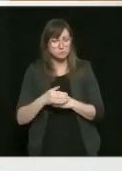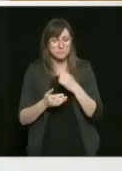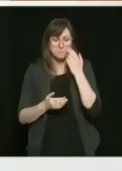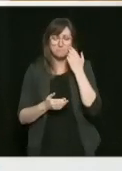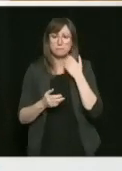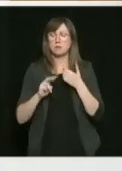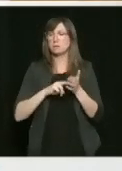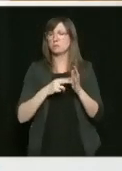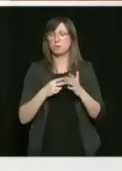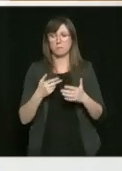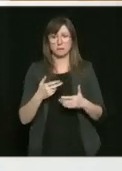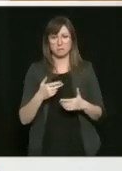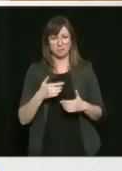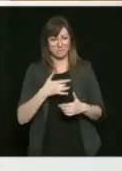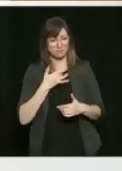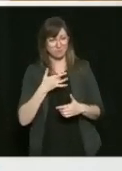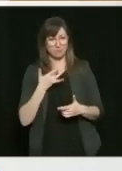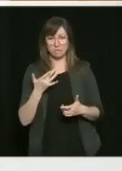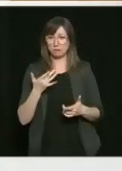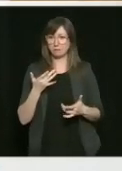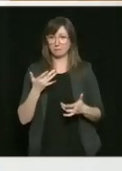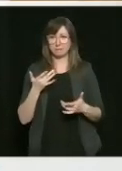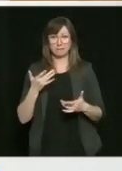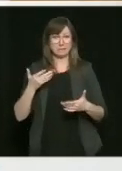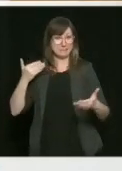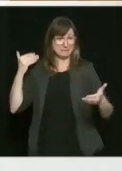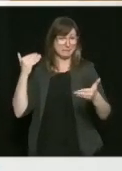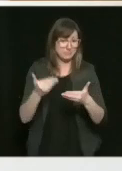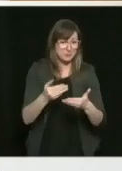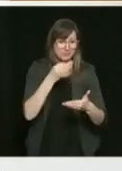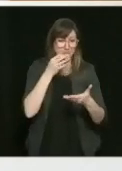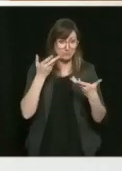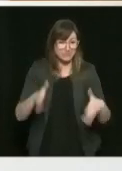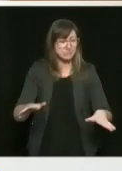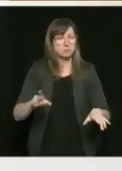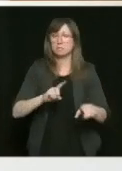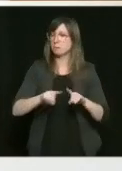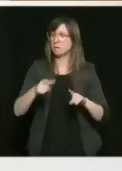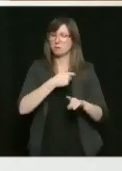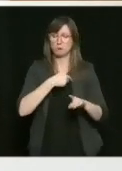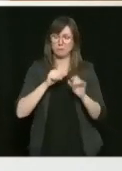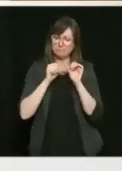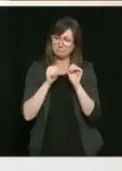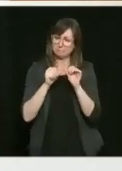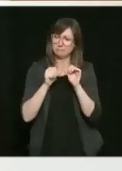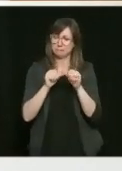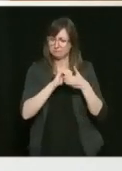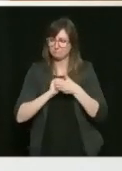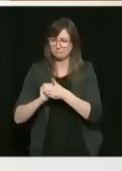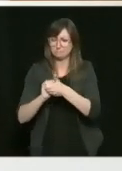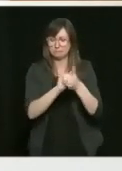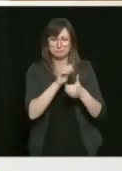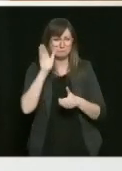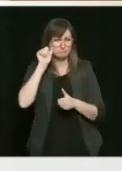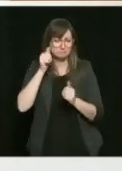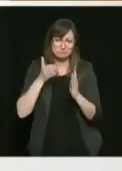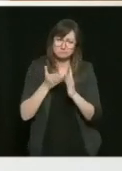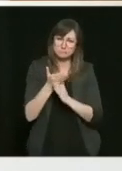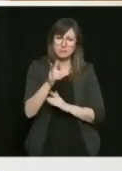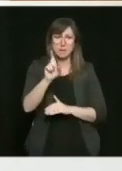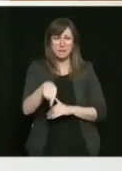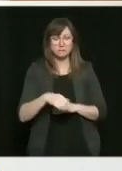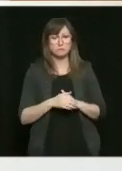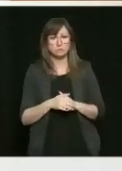ourselves this is not a race to the finish, but a test of our continued collective effort and resolve. And we